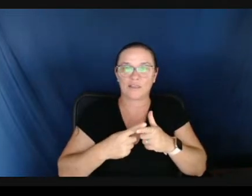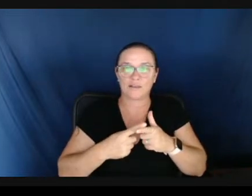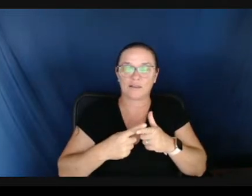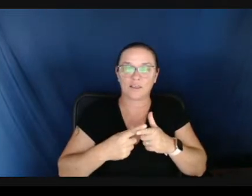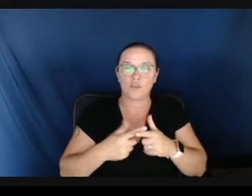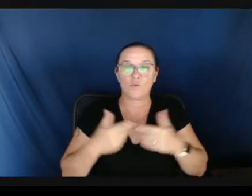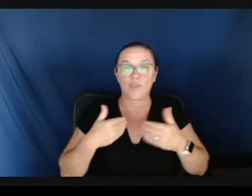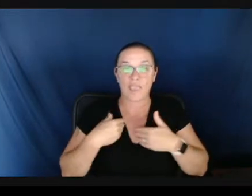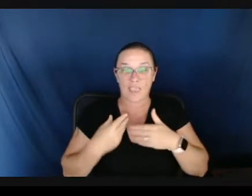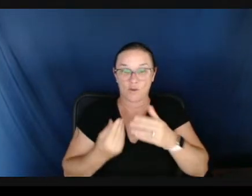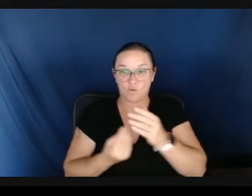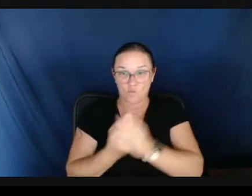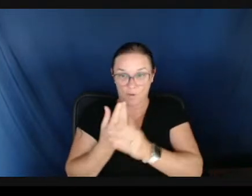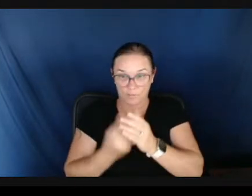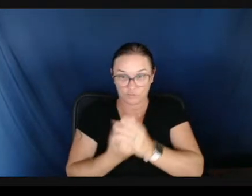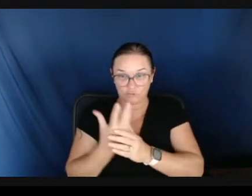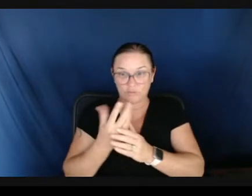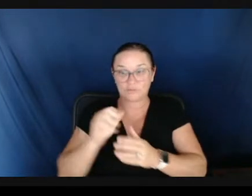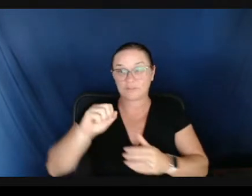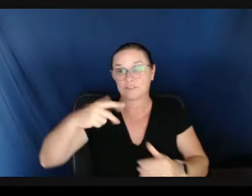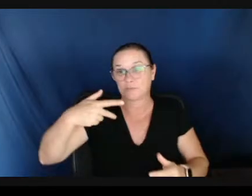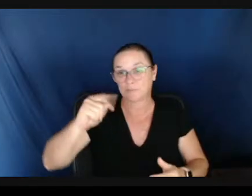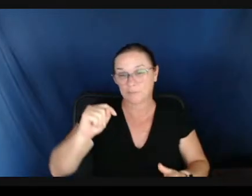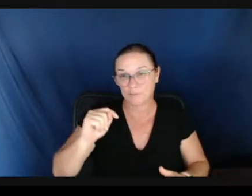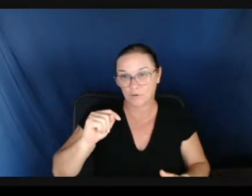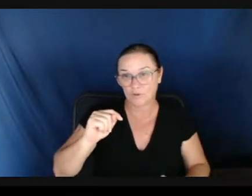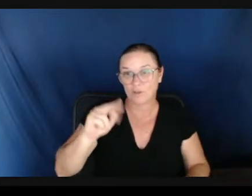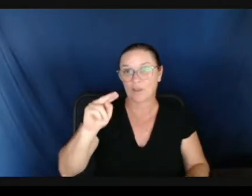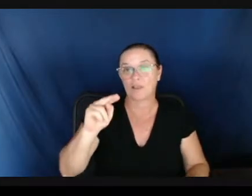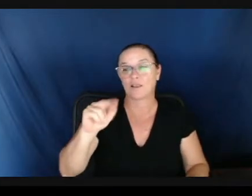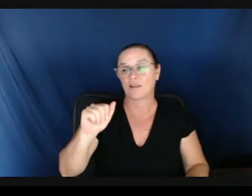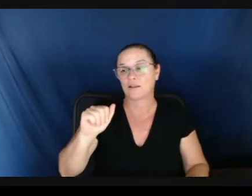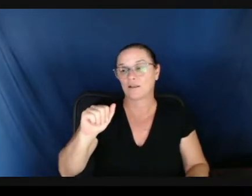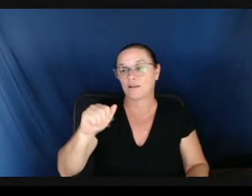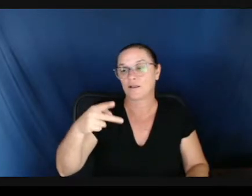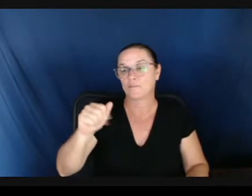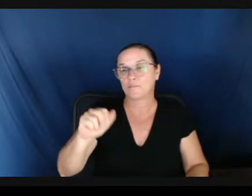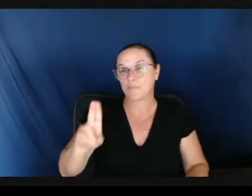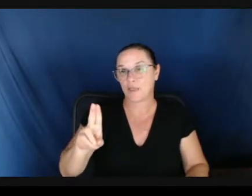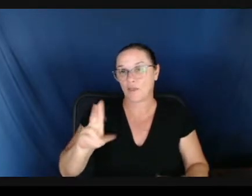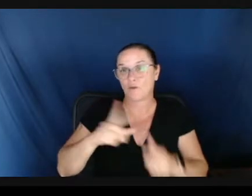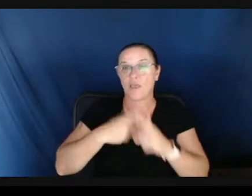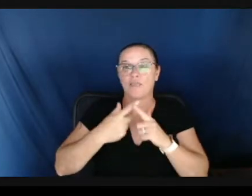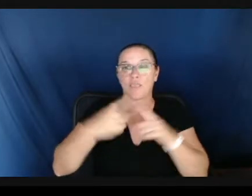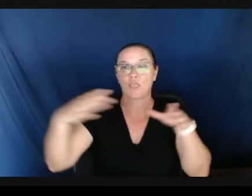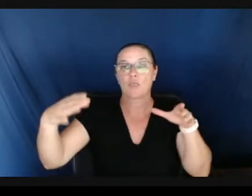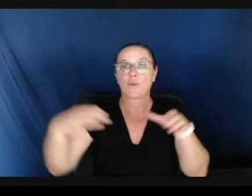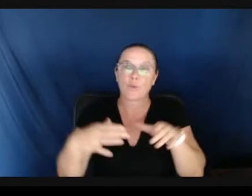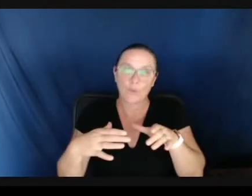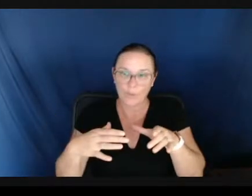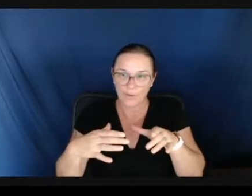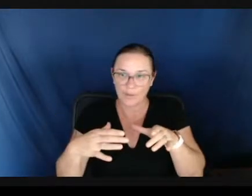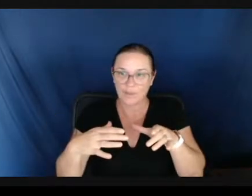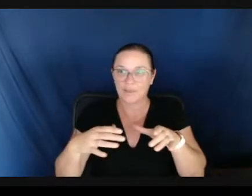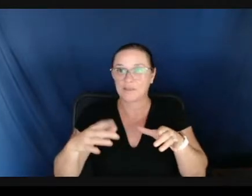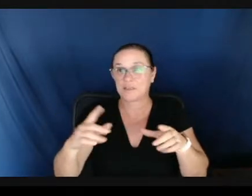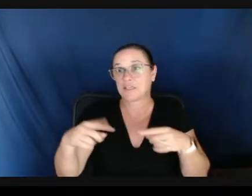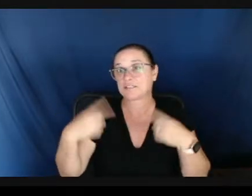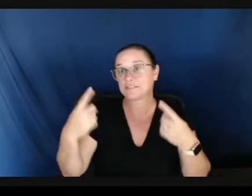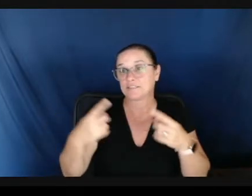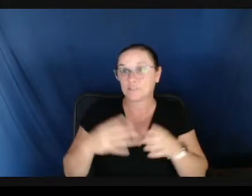eruption in September in Nepal, and then the level dropped down here. And really, since then, it's been climbing back up